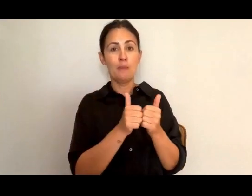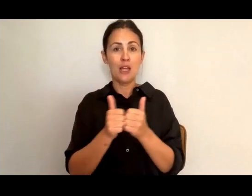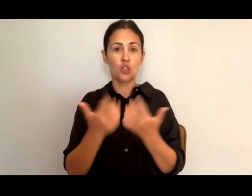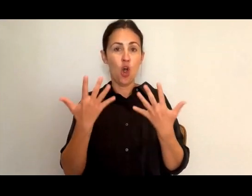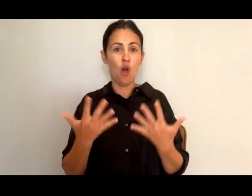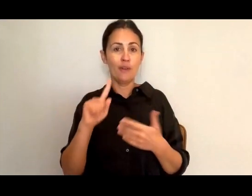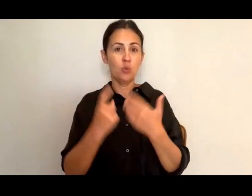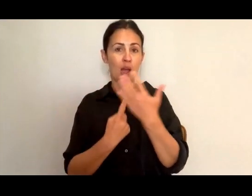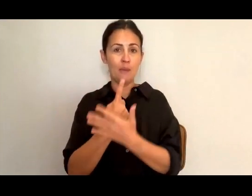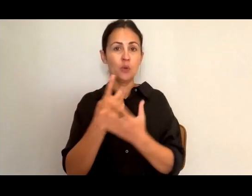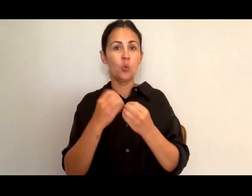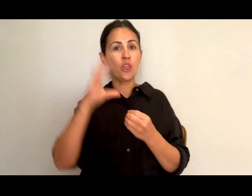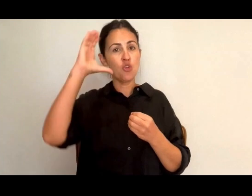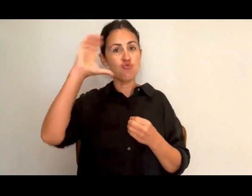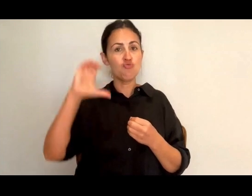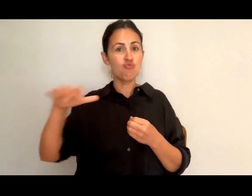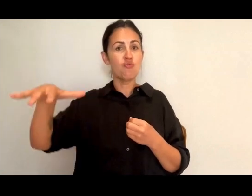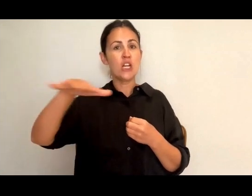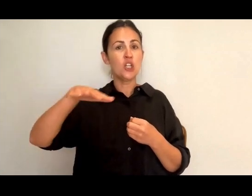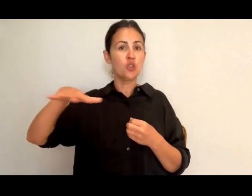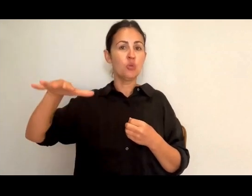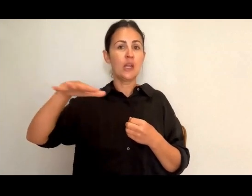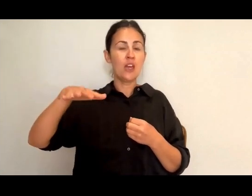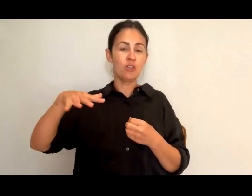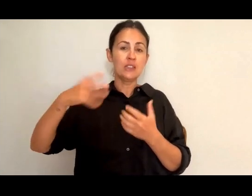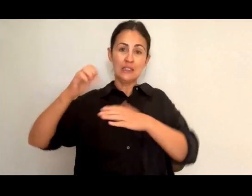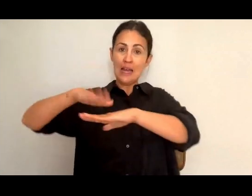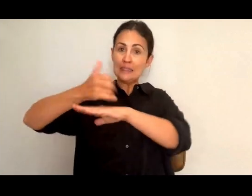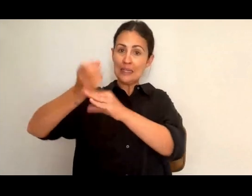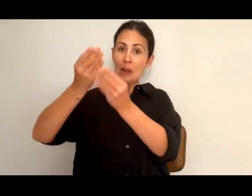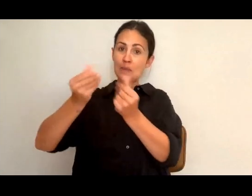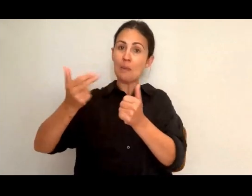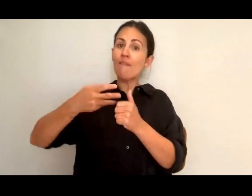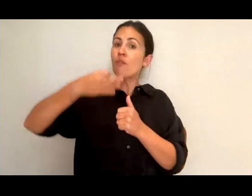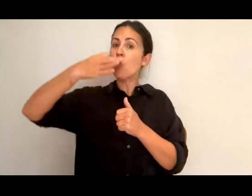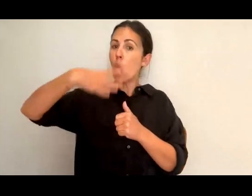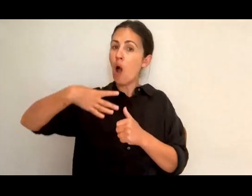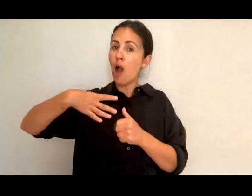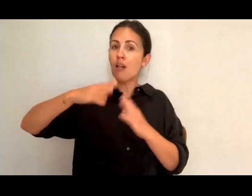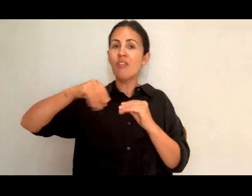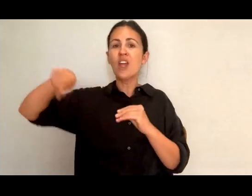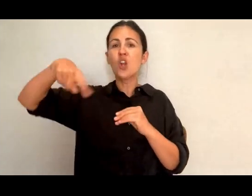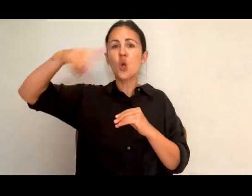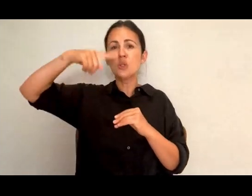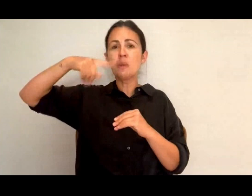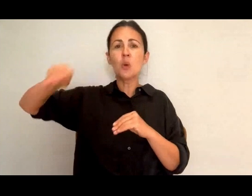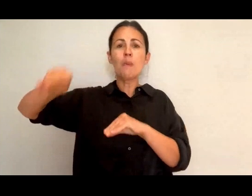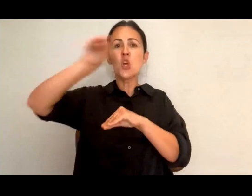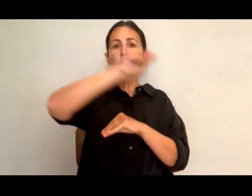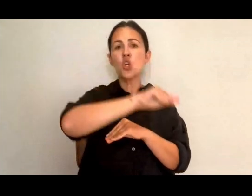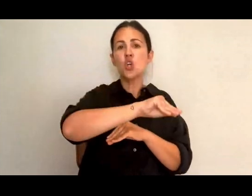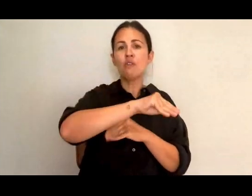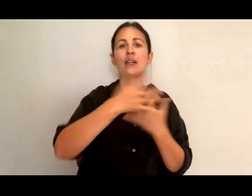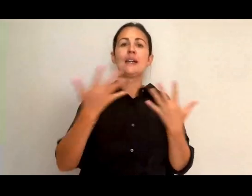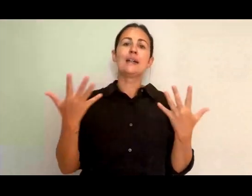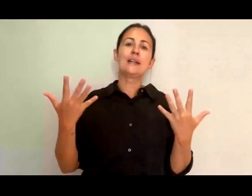areas, there will be people who are there for a few years and then move on to another position. So continuity can be an issue for us as well in that space.